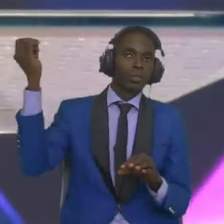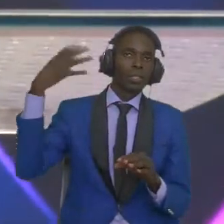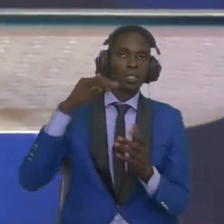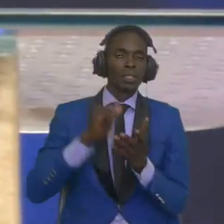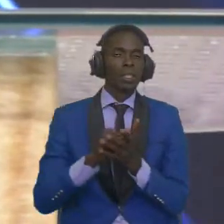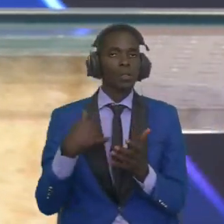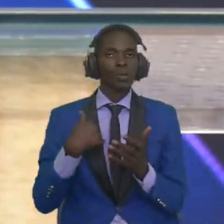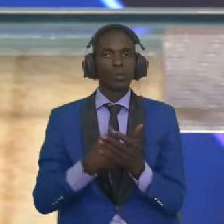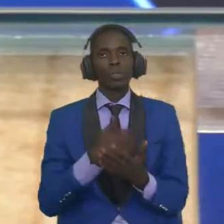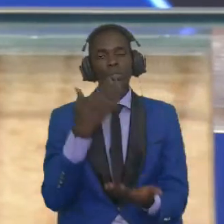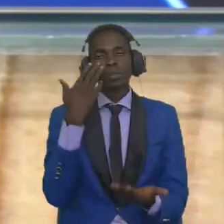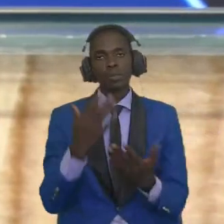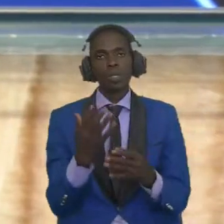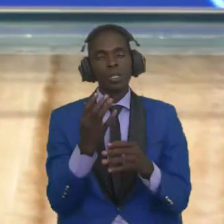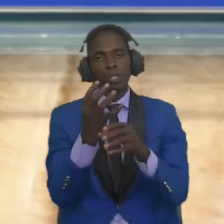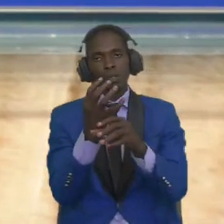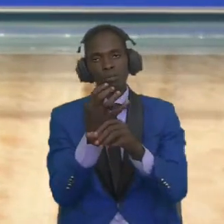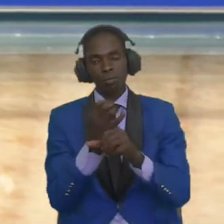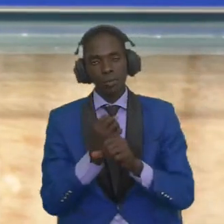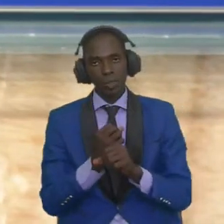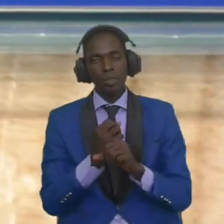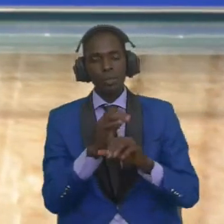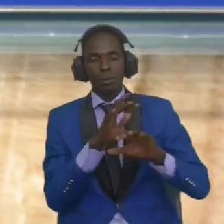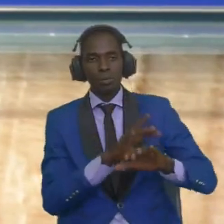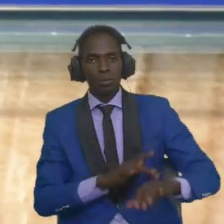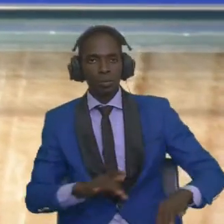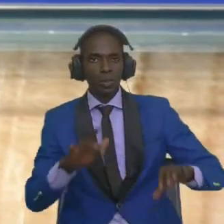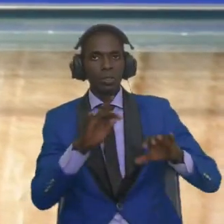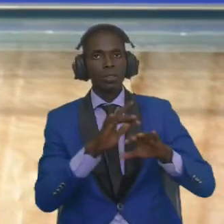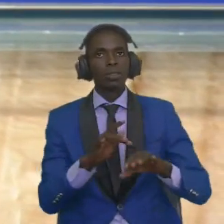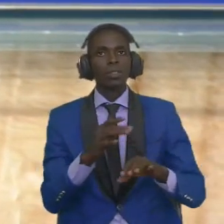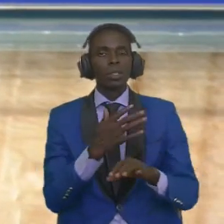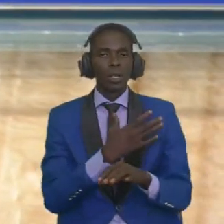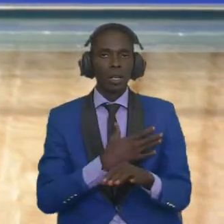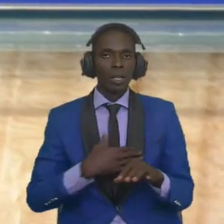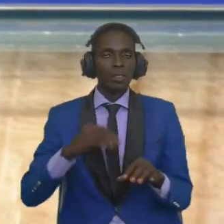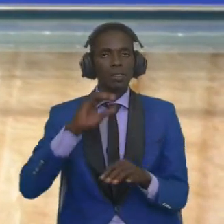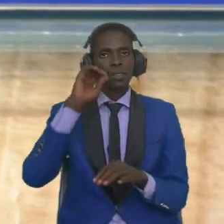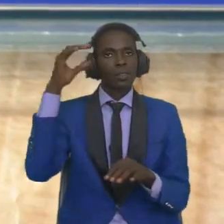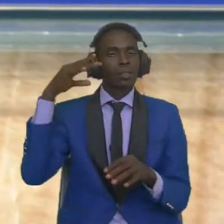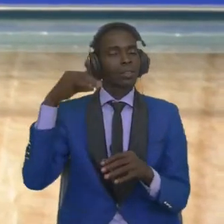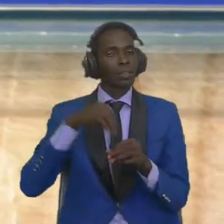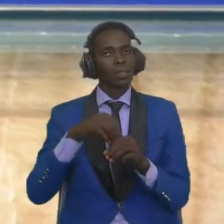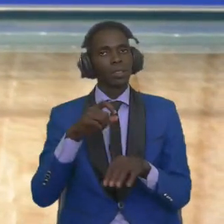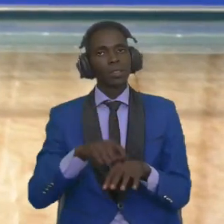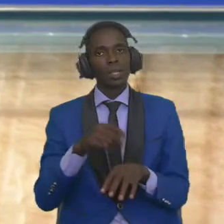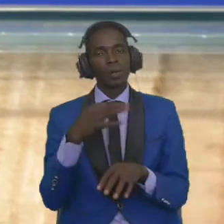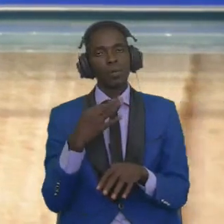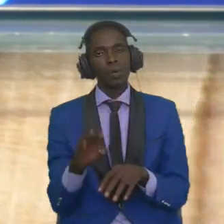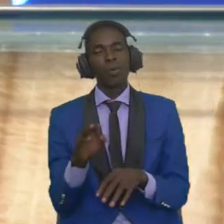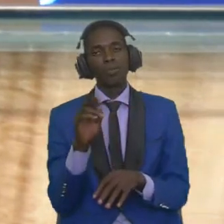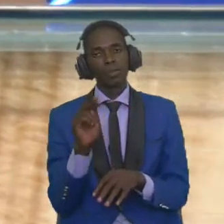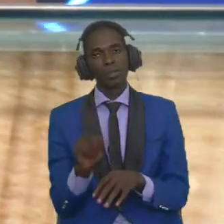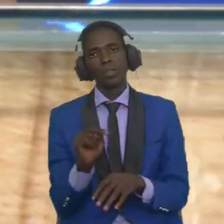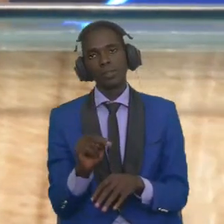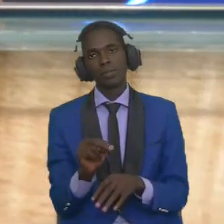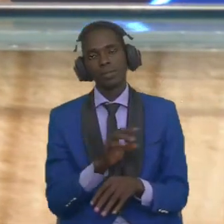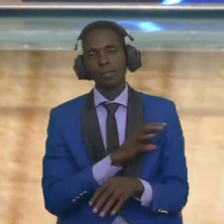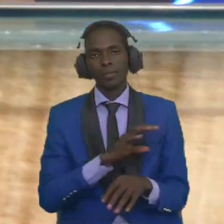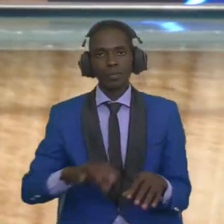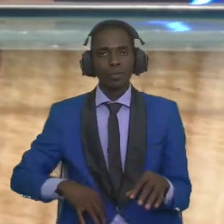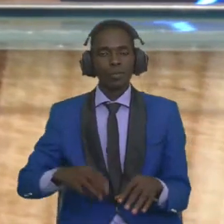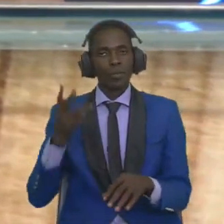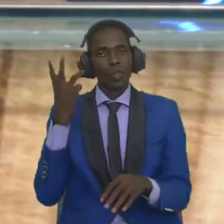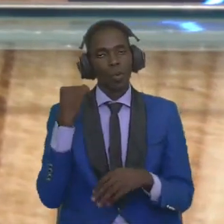and find grace to help in time of need." Christ was